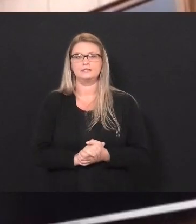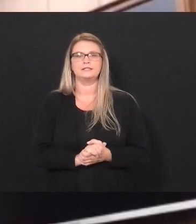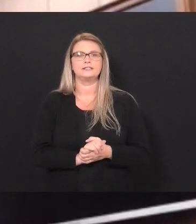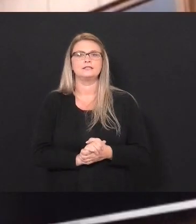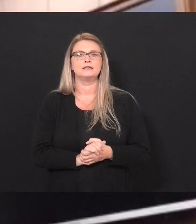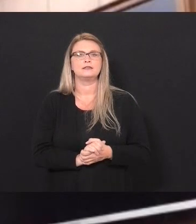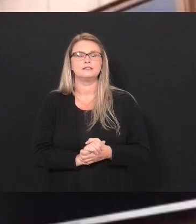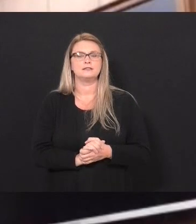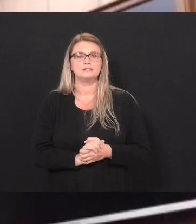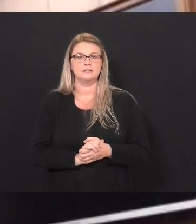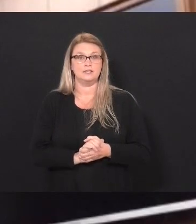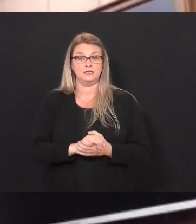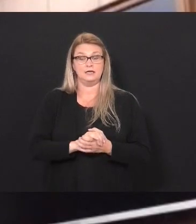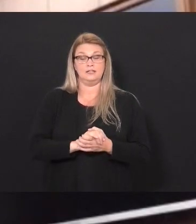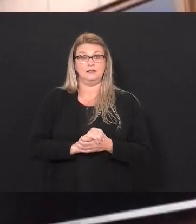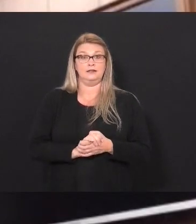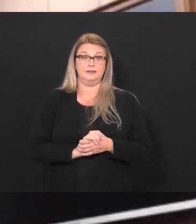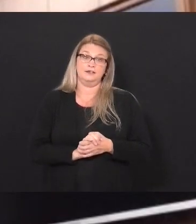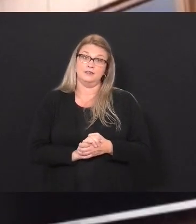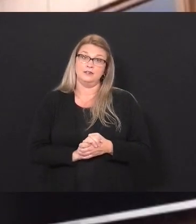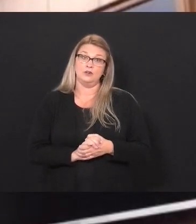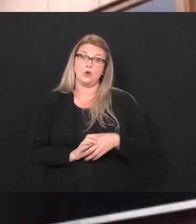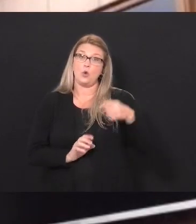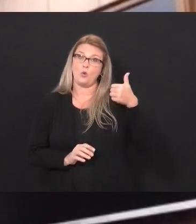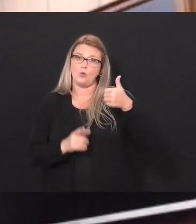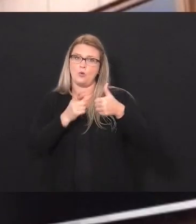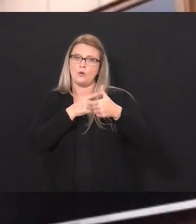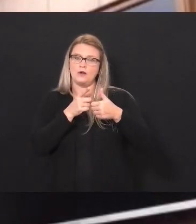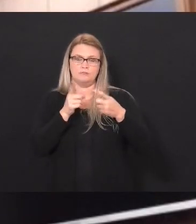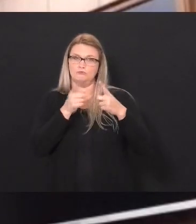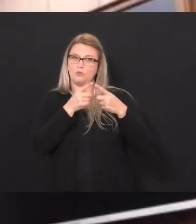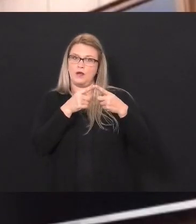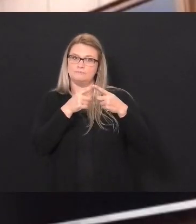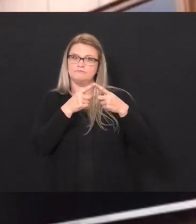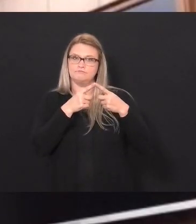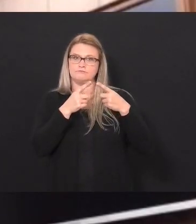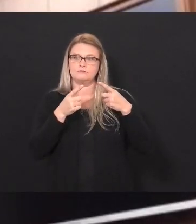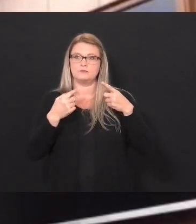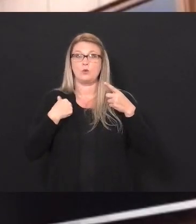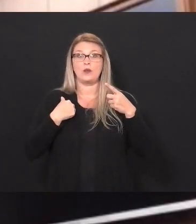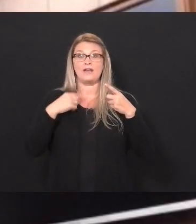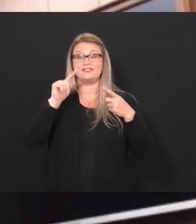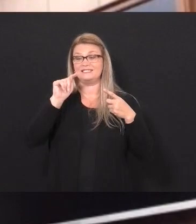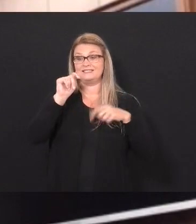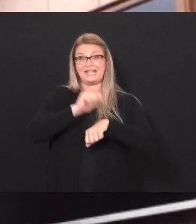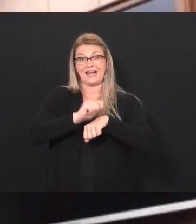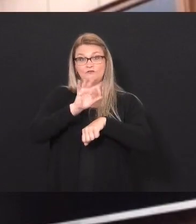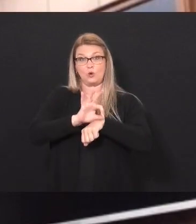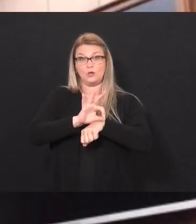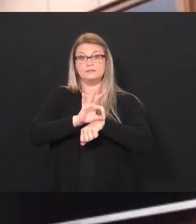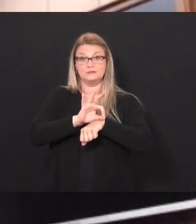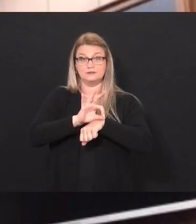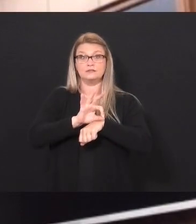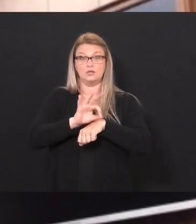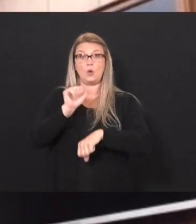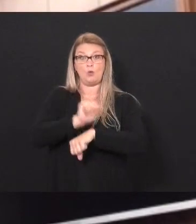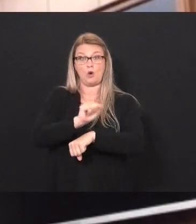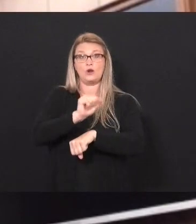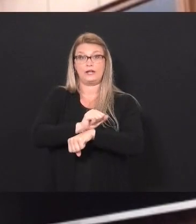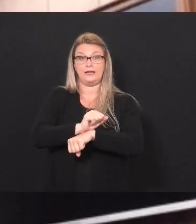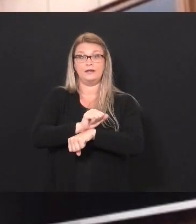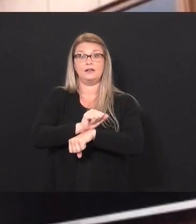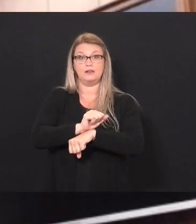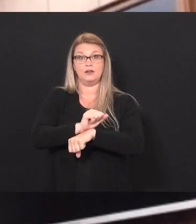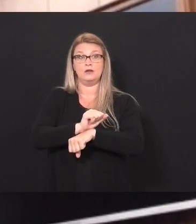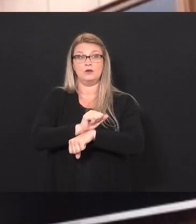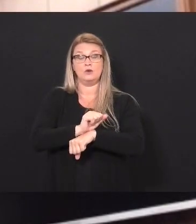governor and Dr. Marsh have highlighted. One of the key things that's now happening is we have a task force that is working with